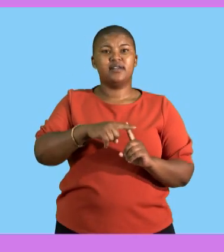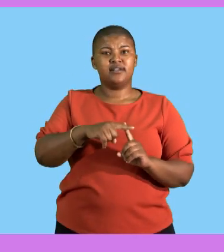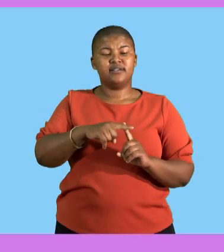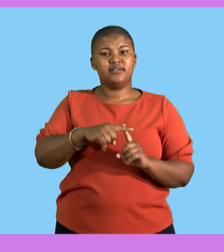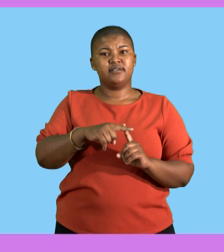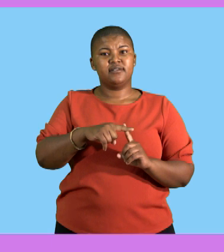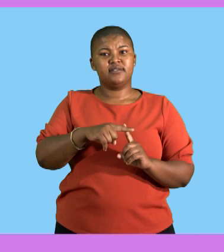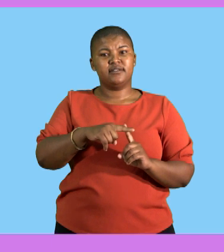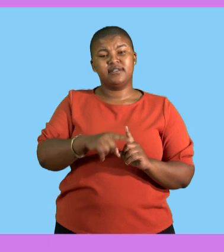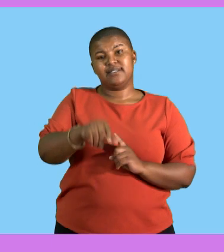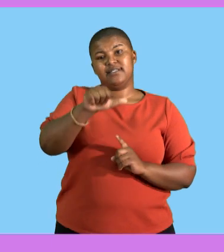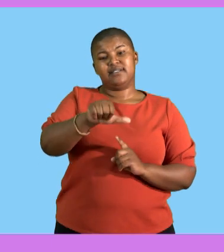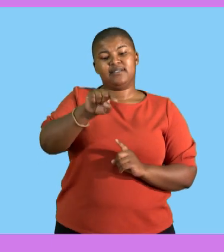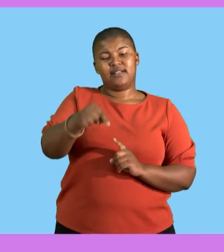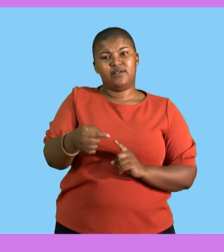7,500 plus